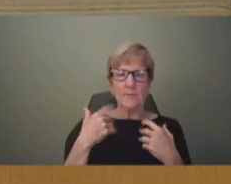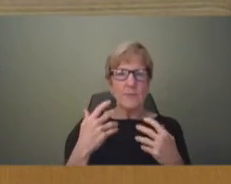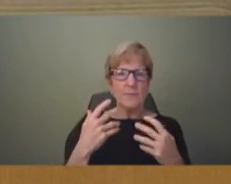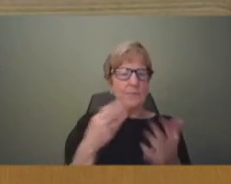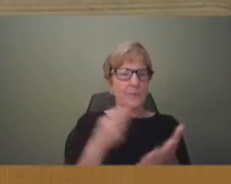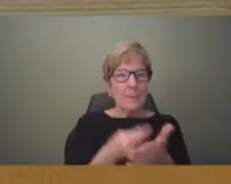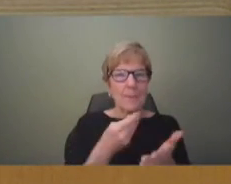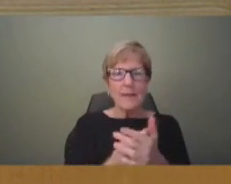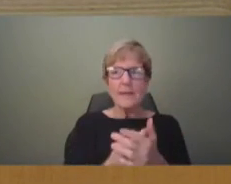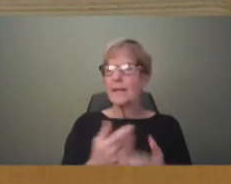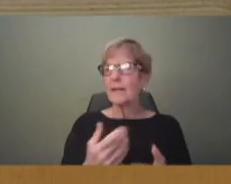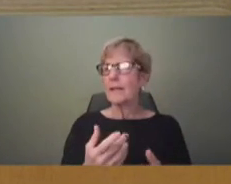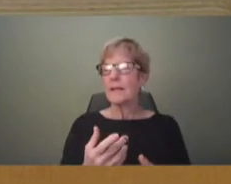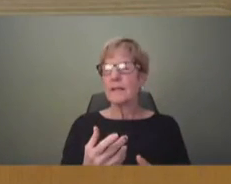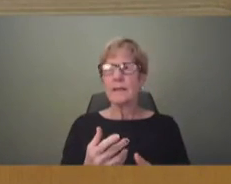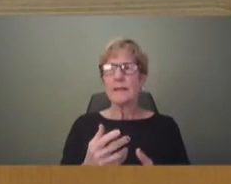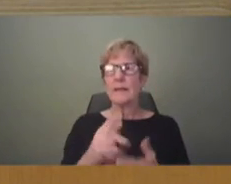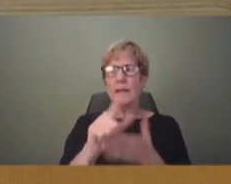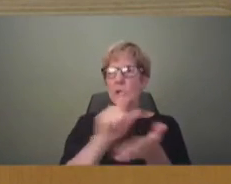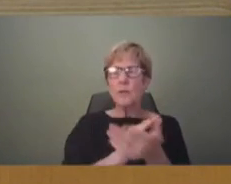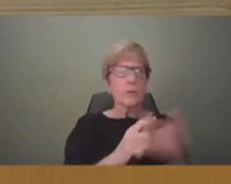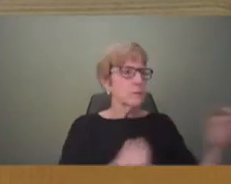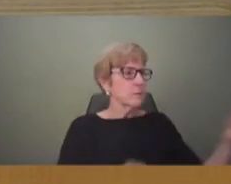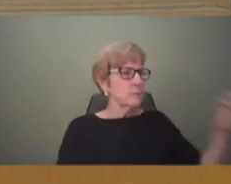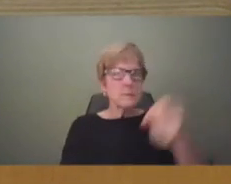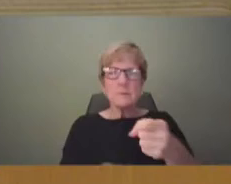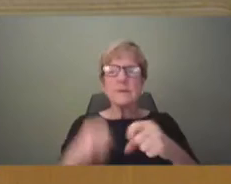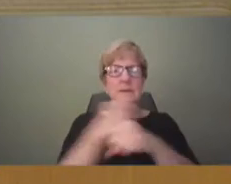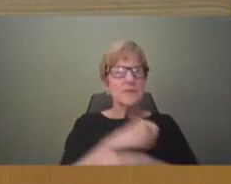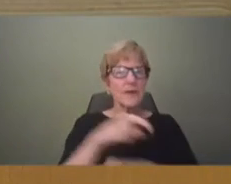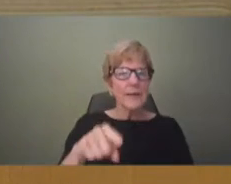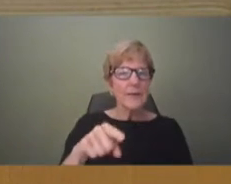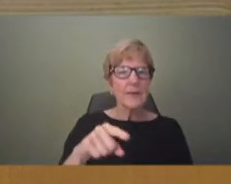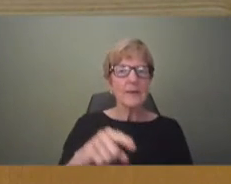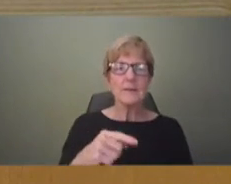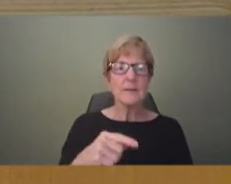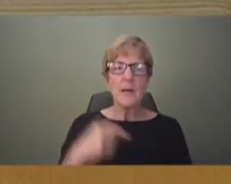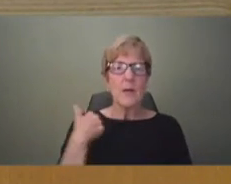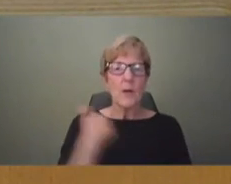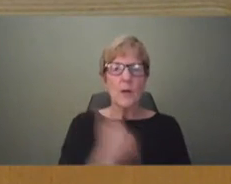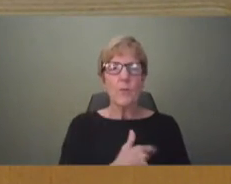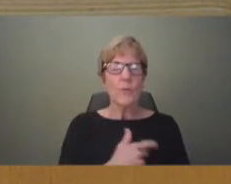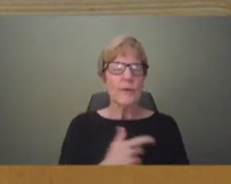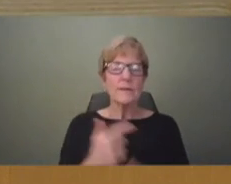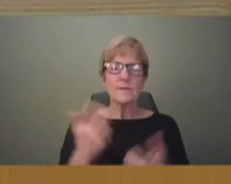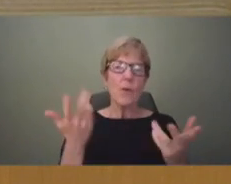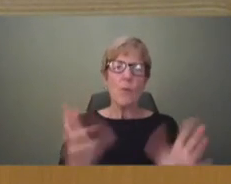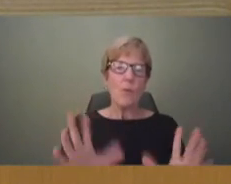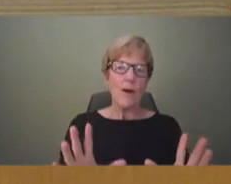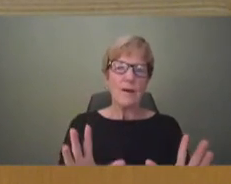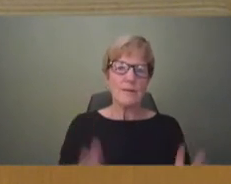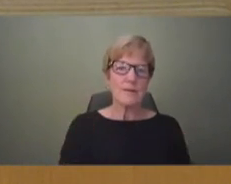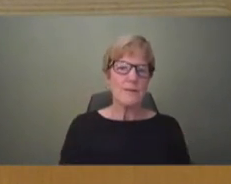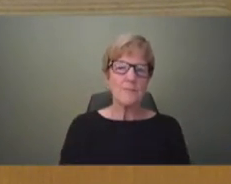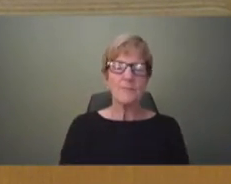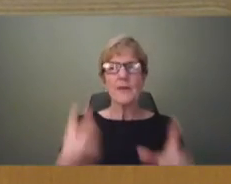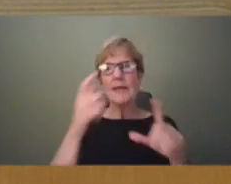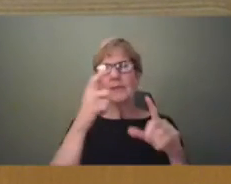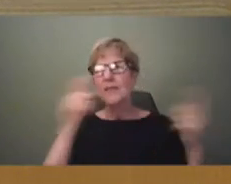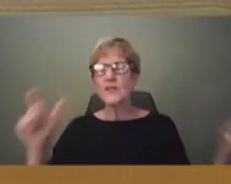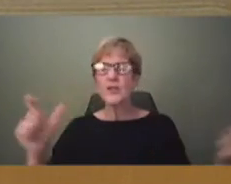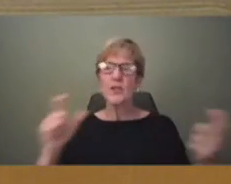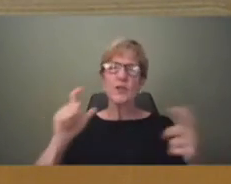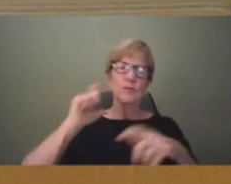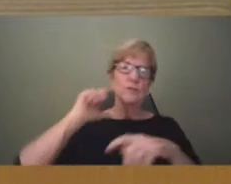resources to offer a lawyer to fight this um we definitely don't want a huge development in such a